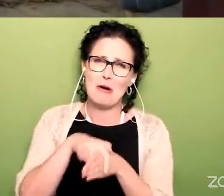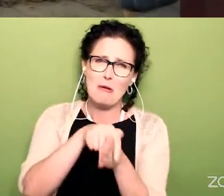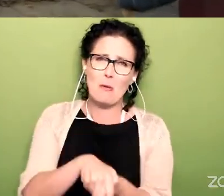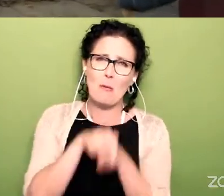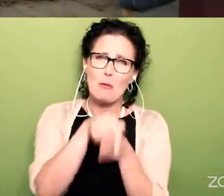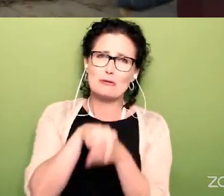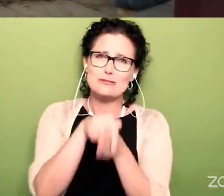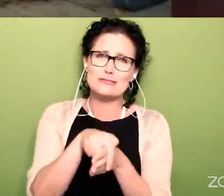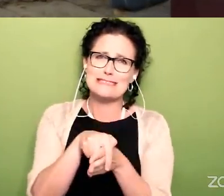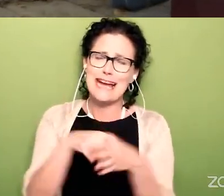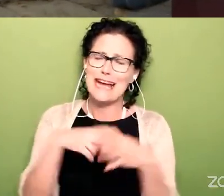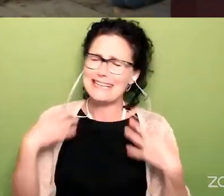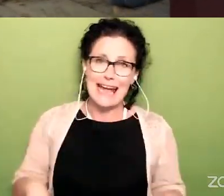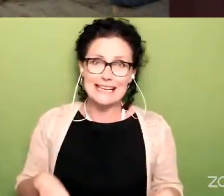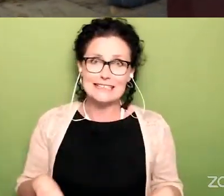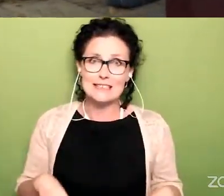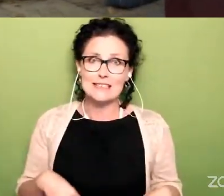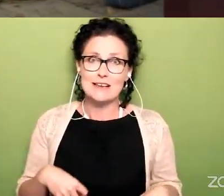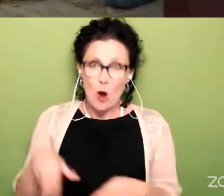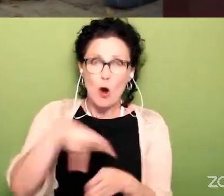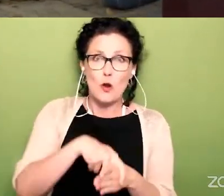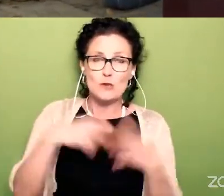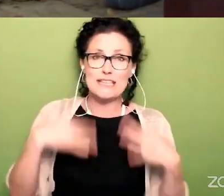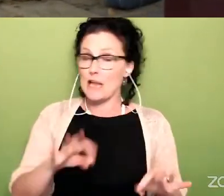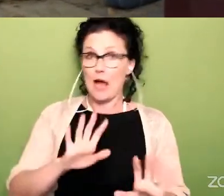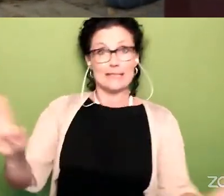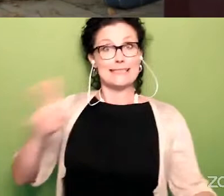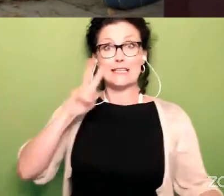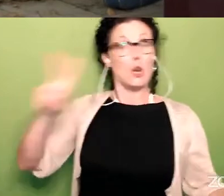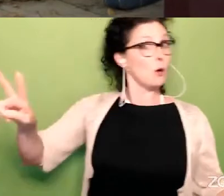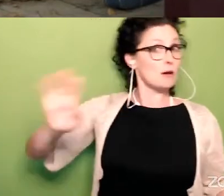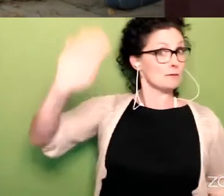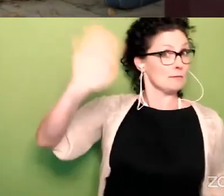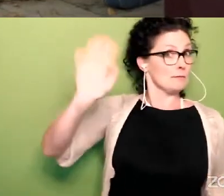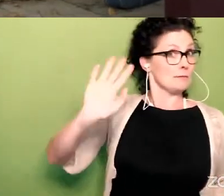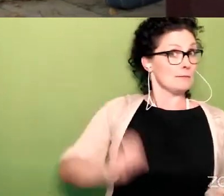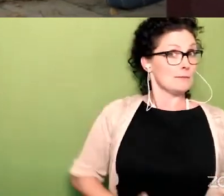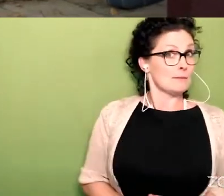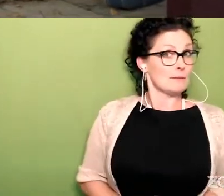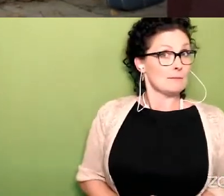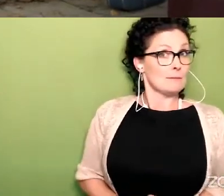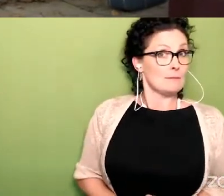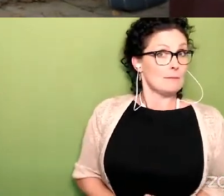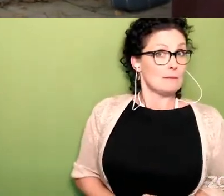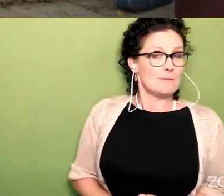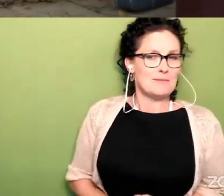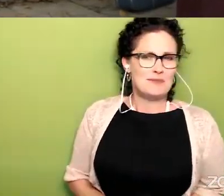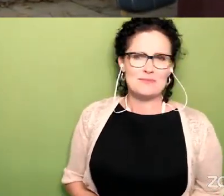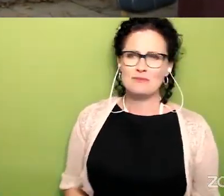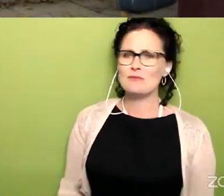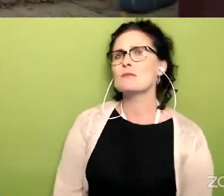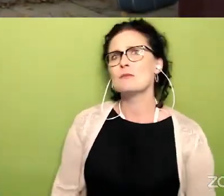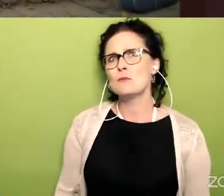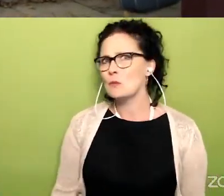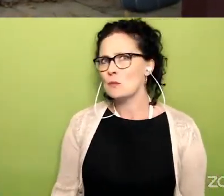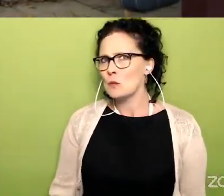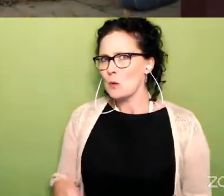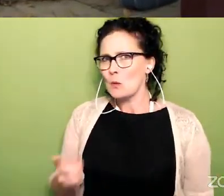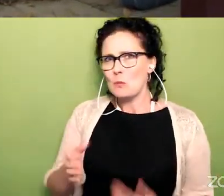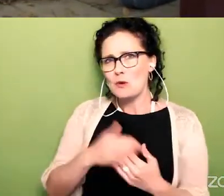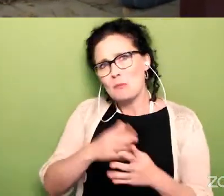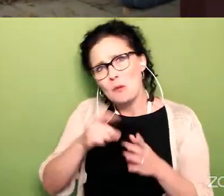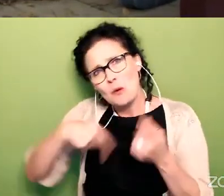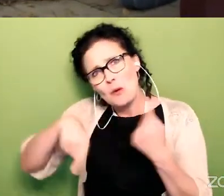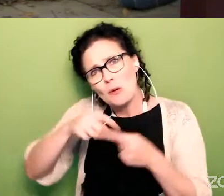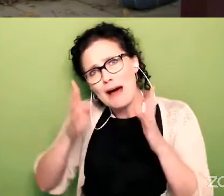What else will we have to see, Balbir? I left all my family, all our lives in Punjab and everything we know.